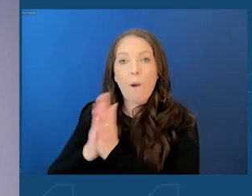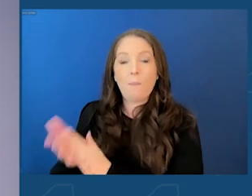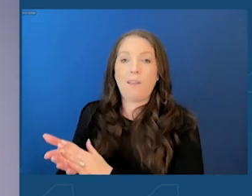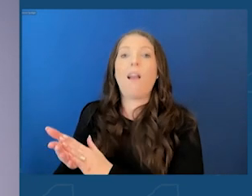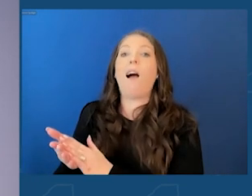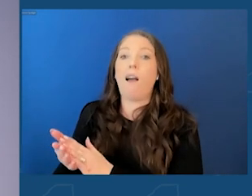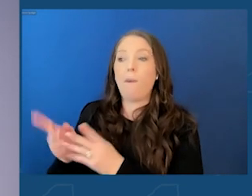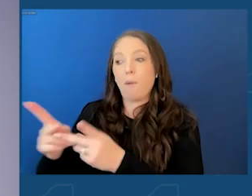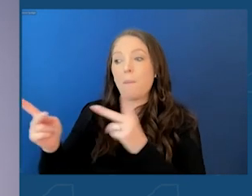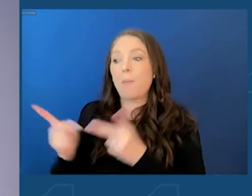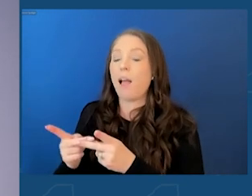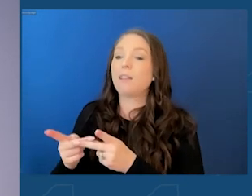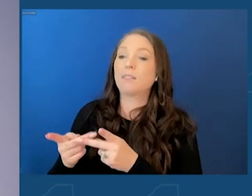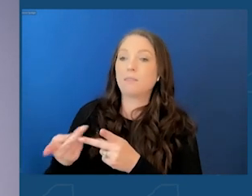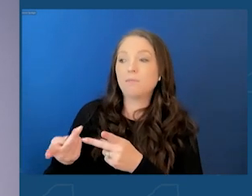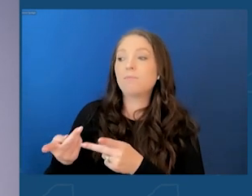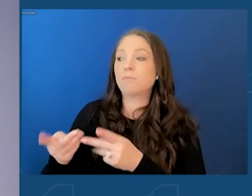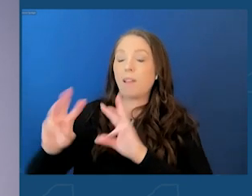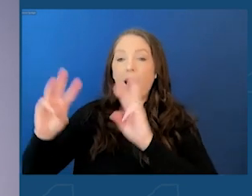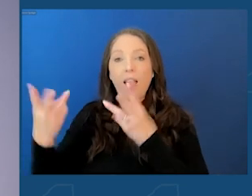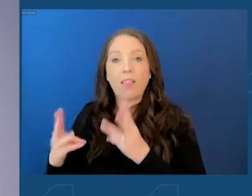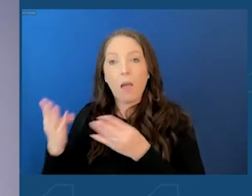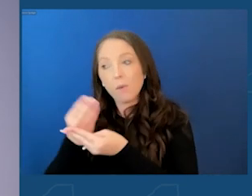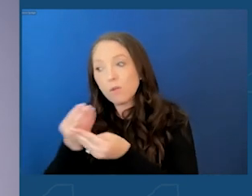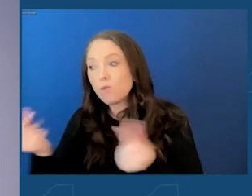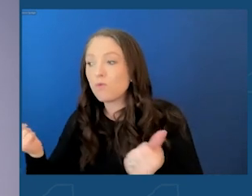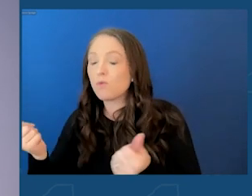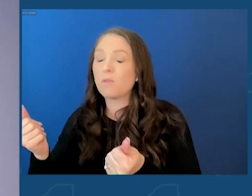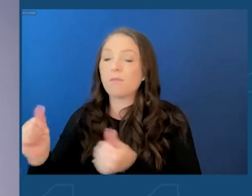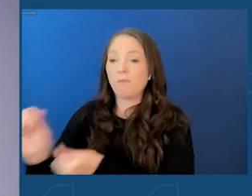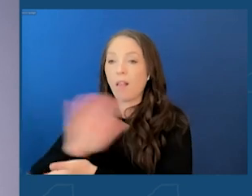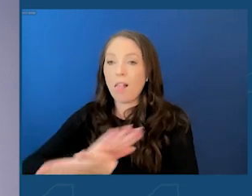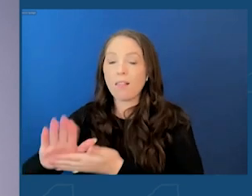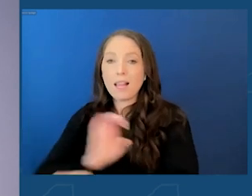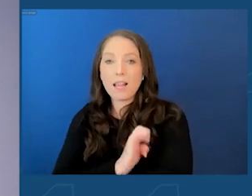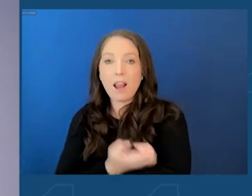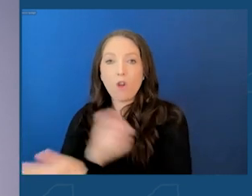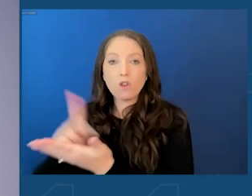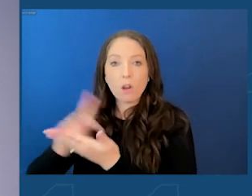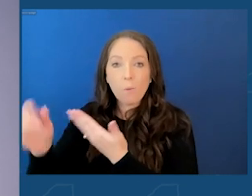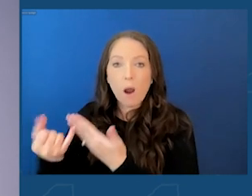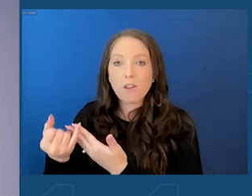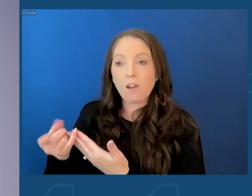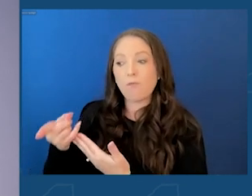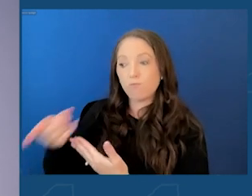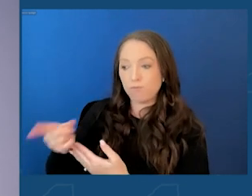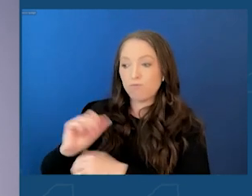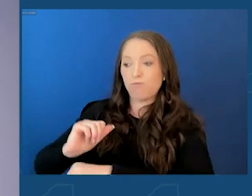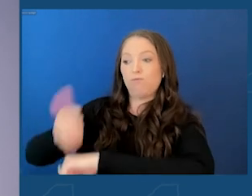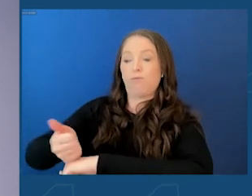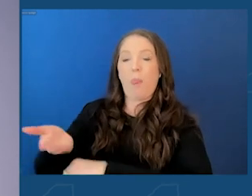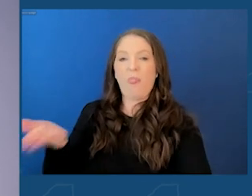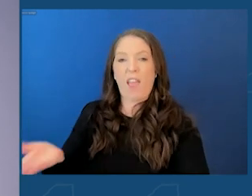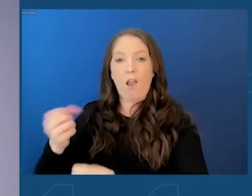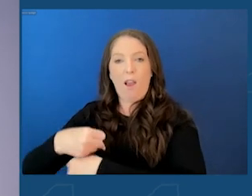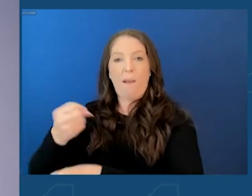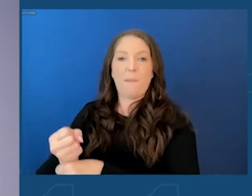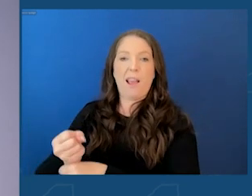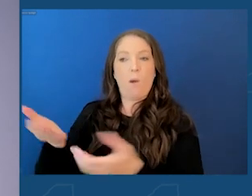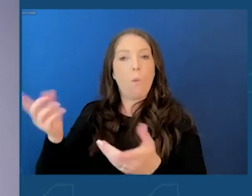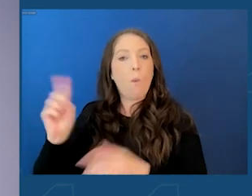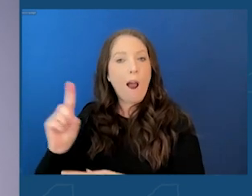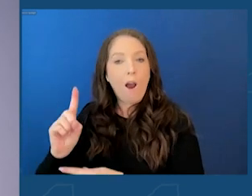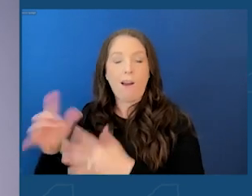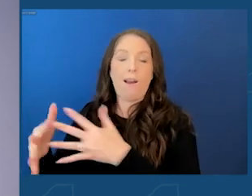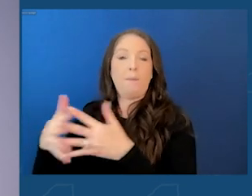stamp climate solutions and clean energy projects made in America. But we're also